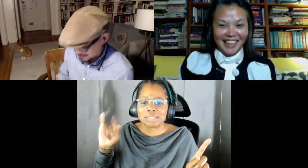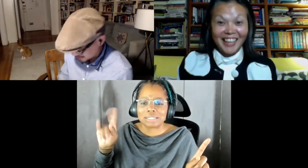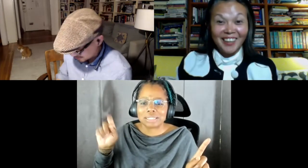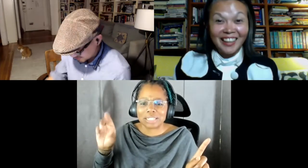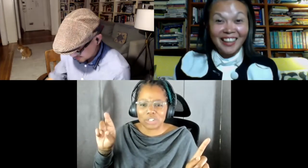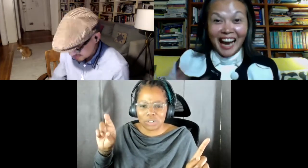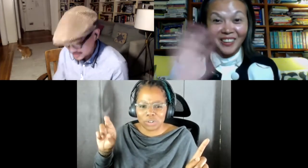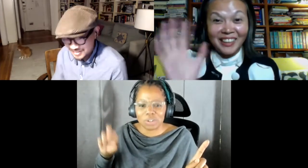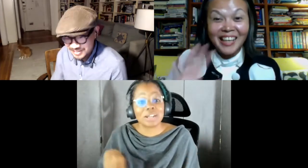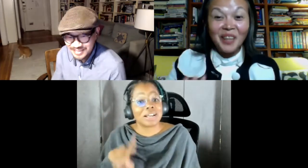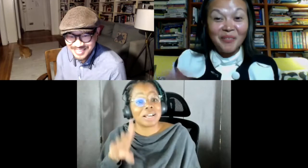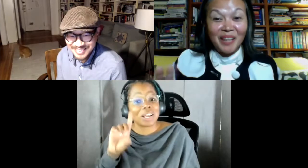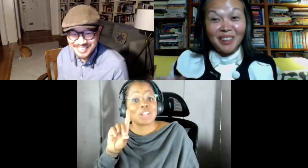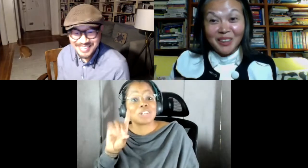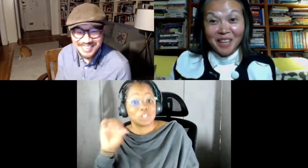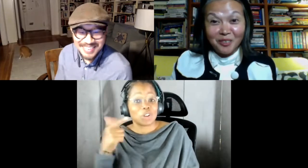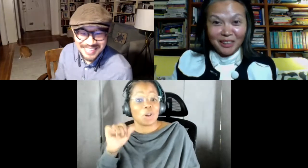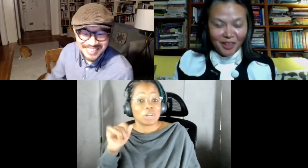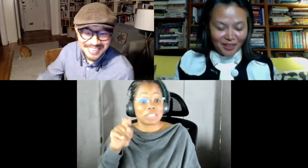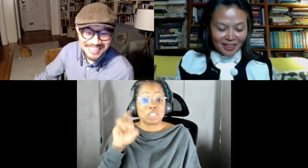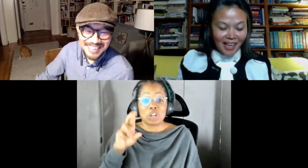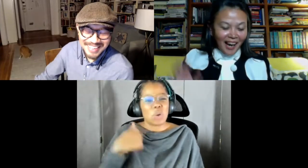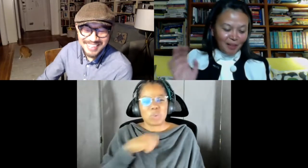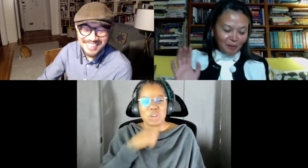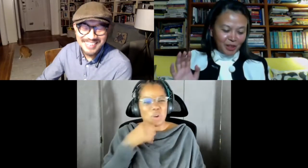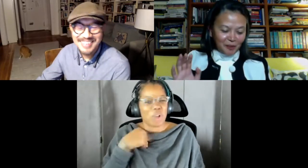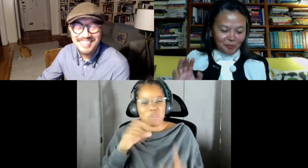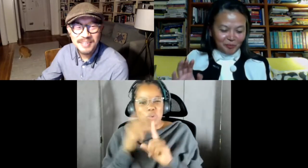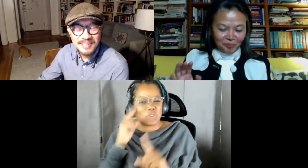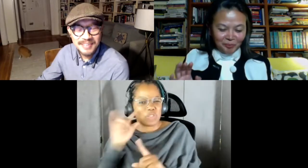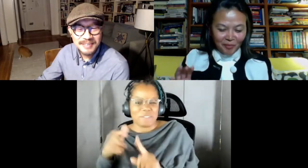dog sitter. sitter, yeah. I don't, Filipinos don't have words for those.